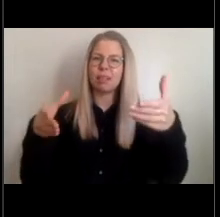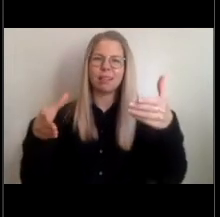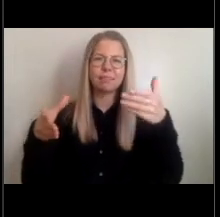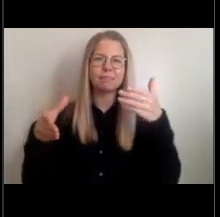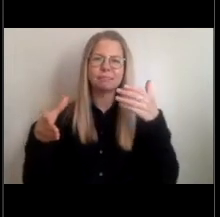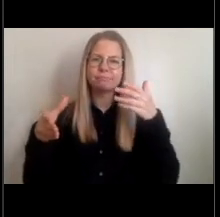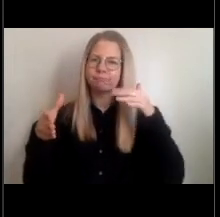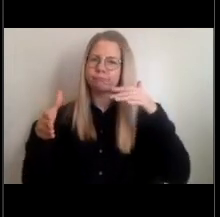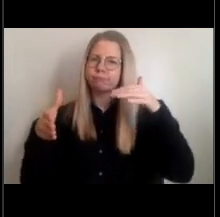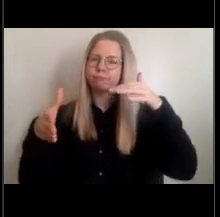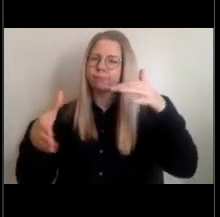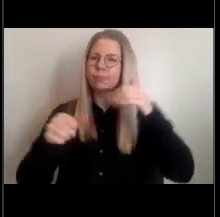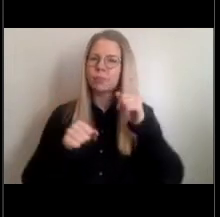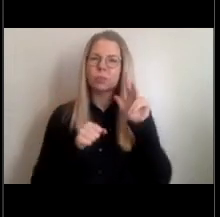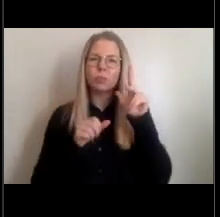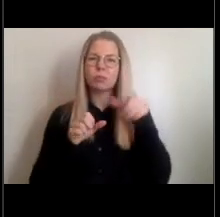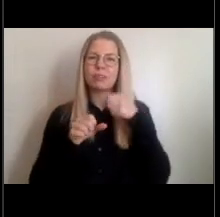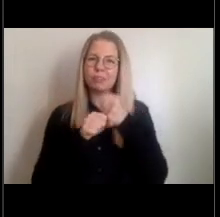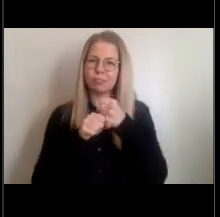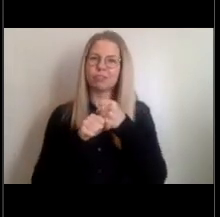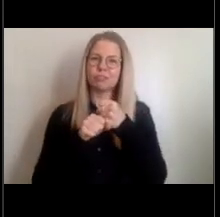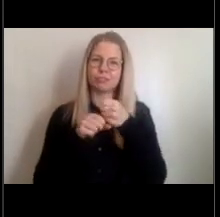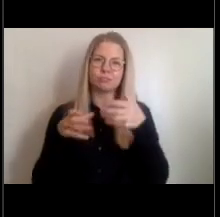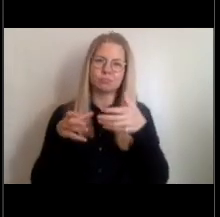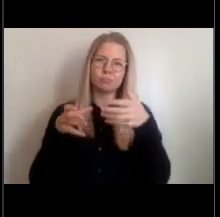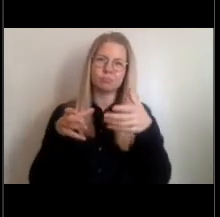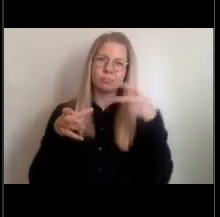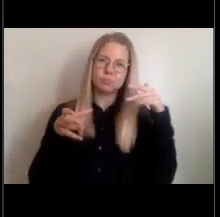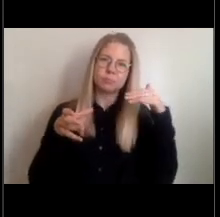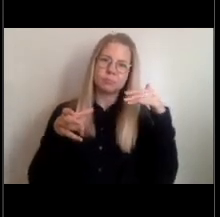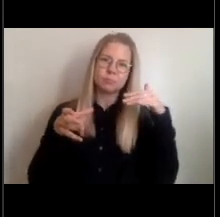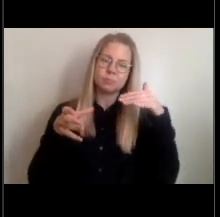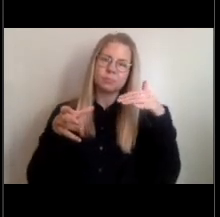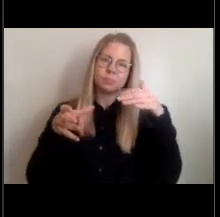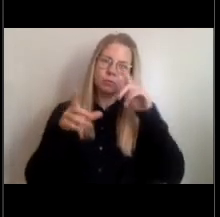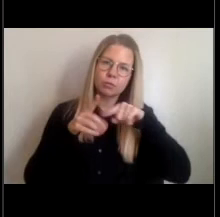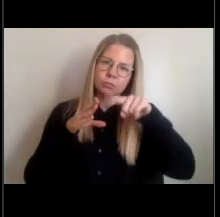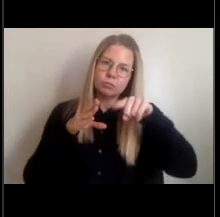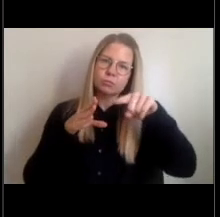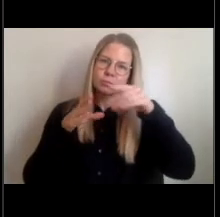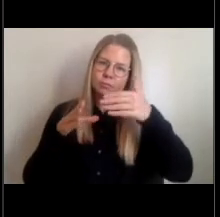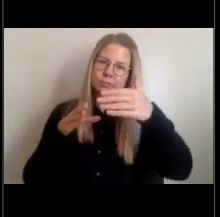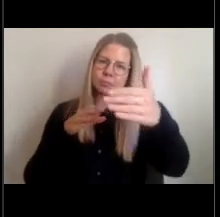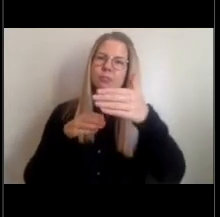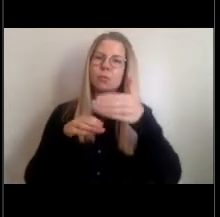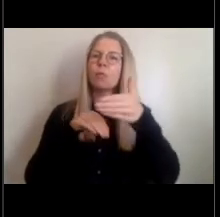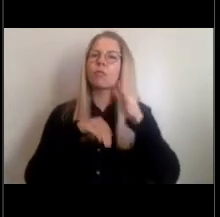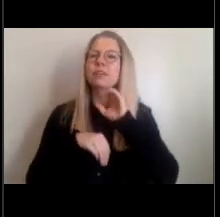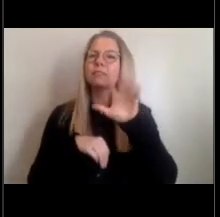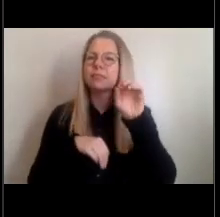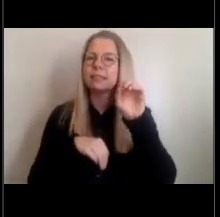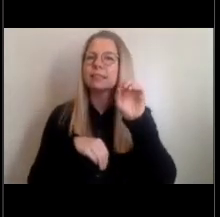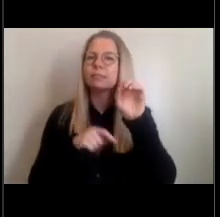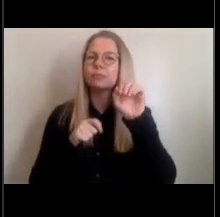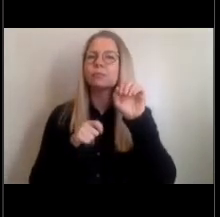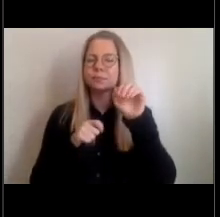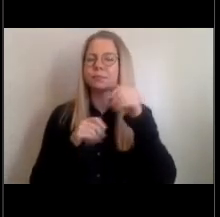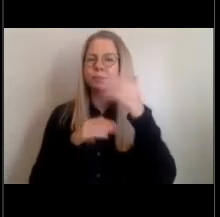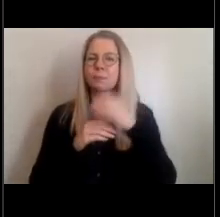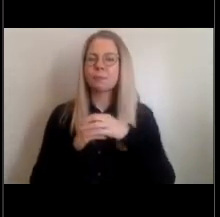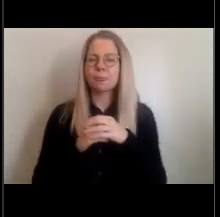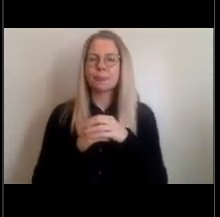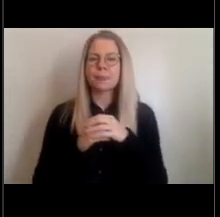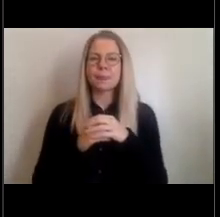kept checking in with these folks as they aged for 23 years after the age of 50. And what they found is that